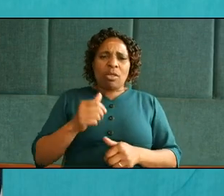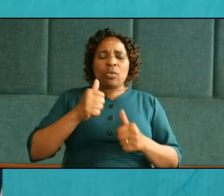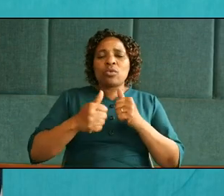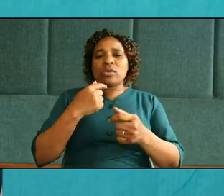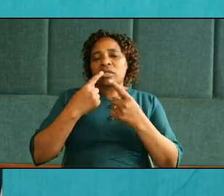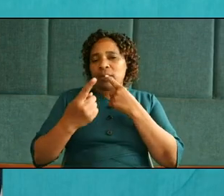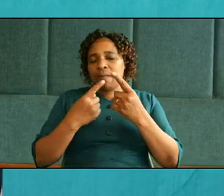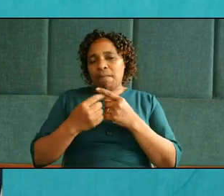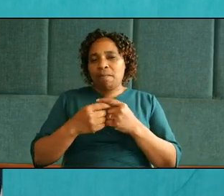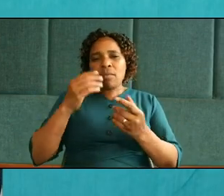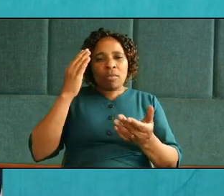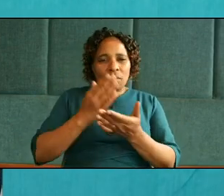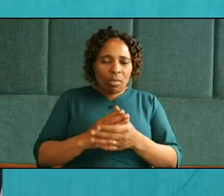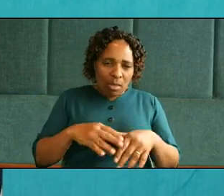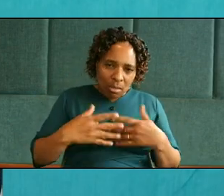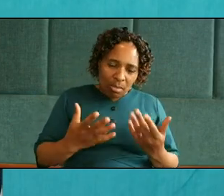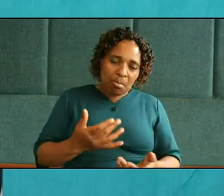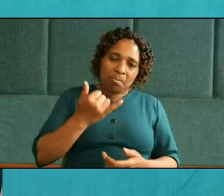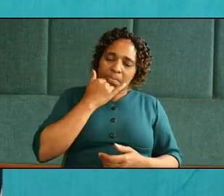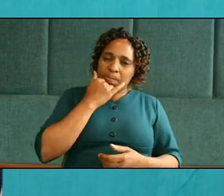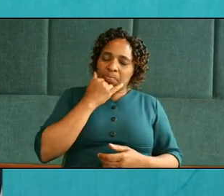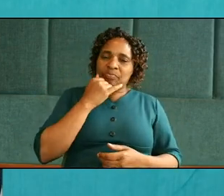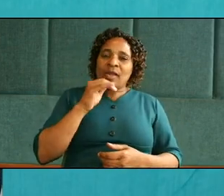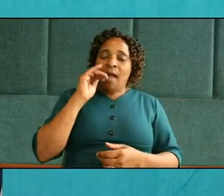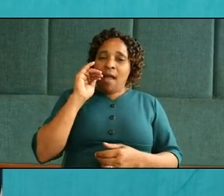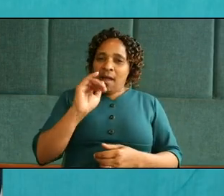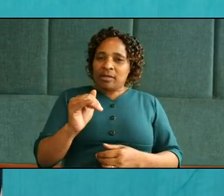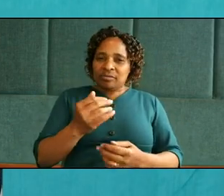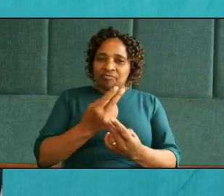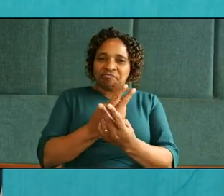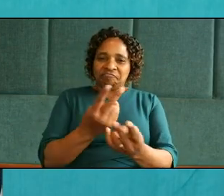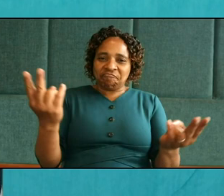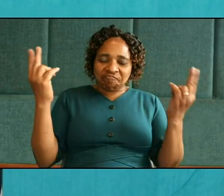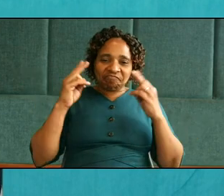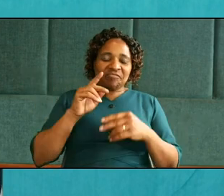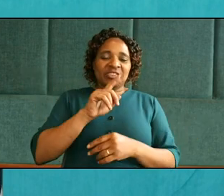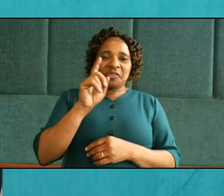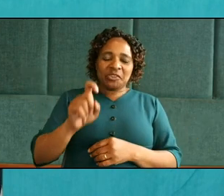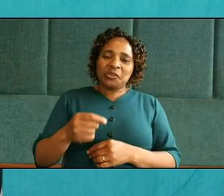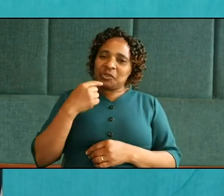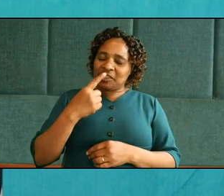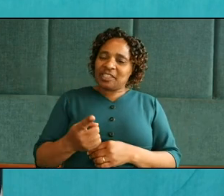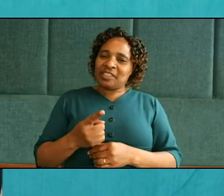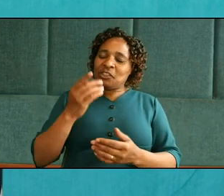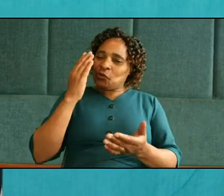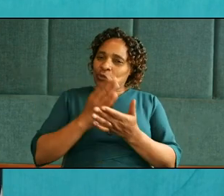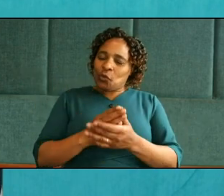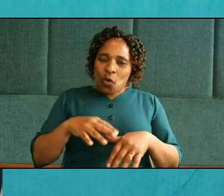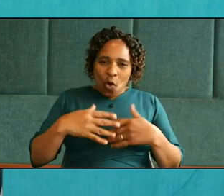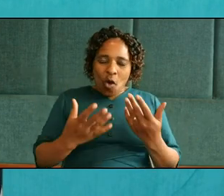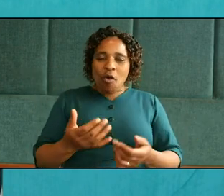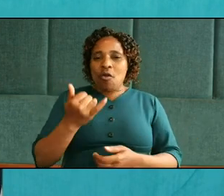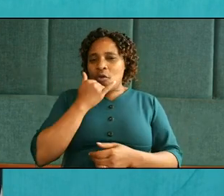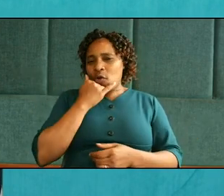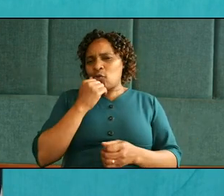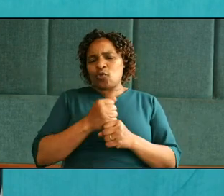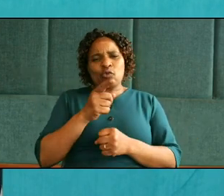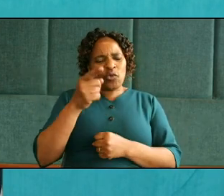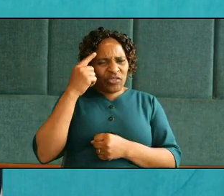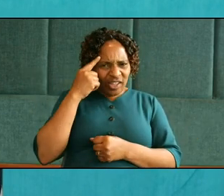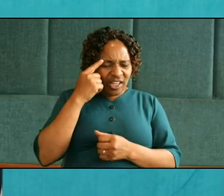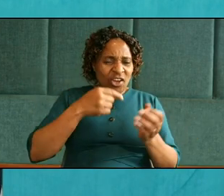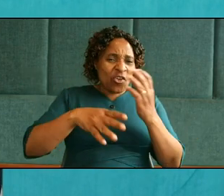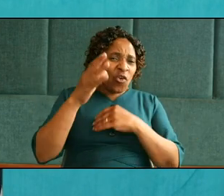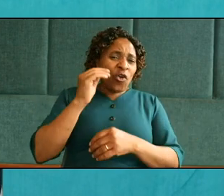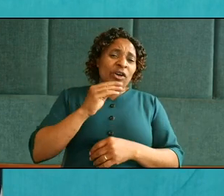saying, true or false, maybe I'll ask one of our panelists, Silas. There's a question that was saying, is it true or false? Do you think that God would